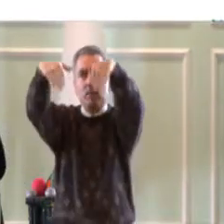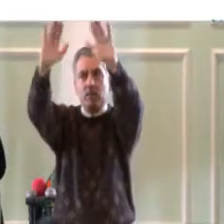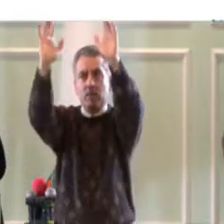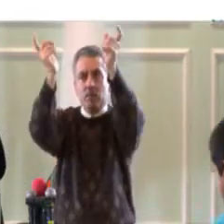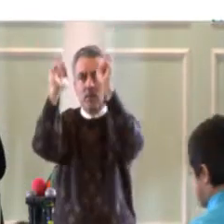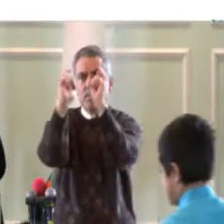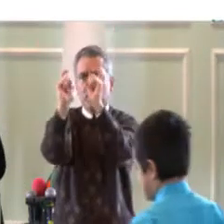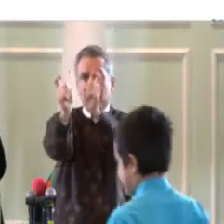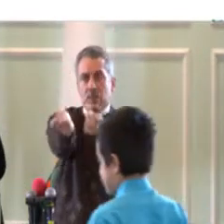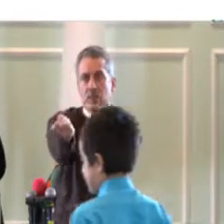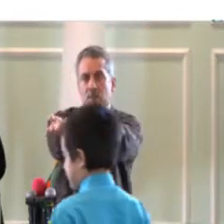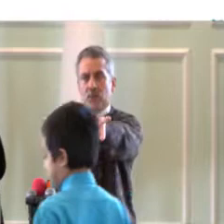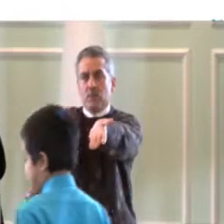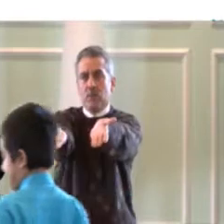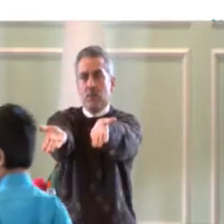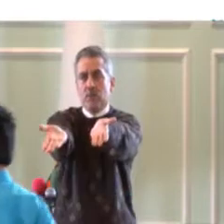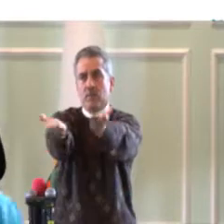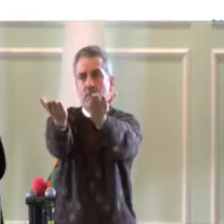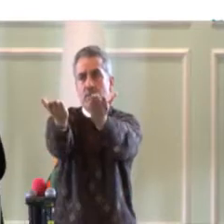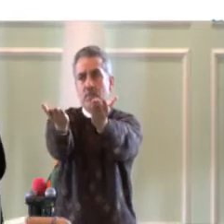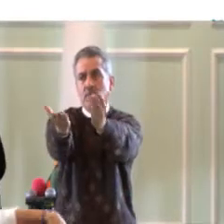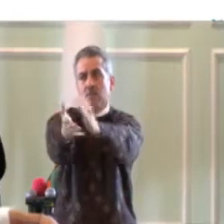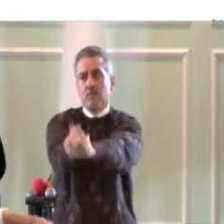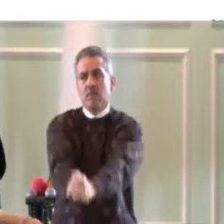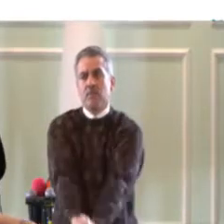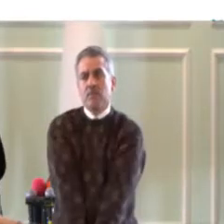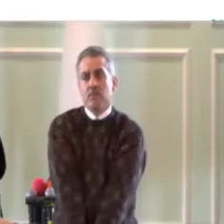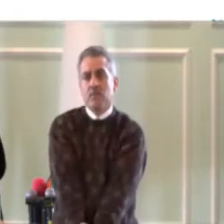you. I want you to come up."